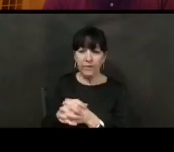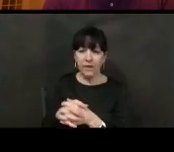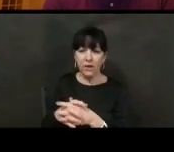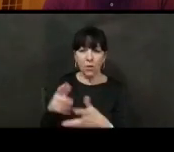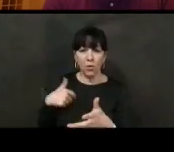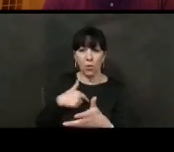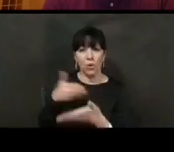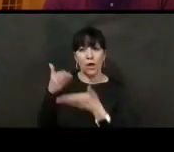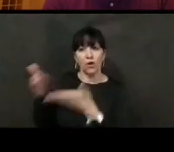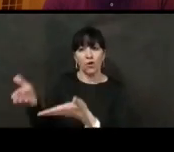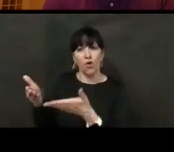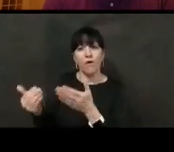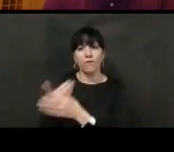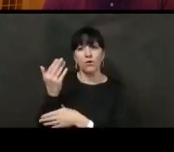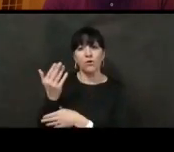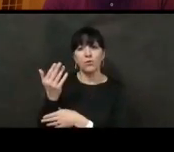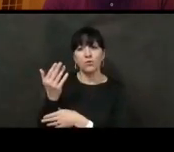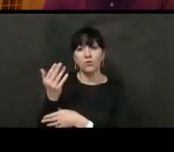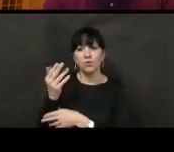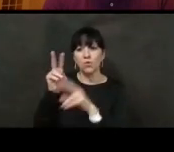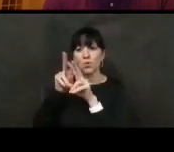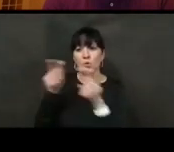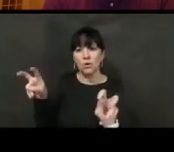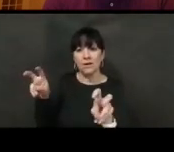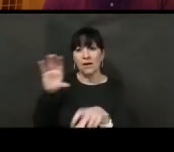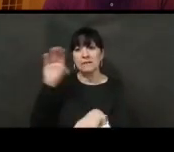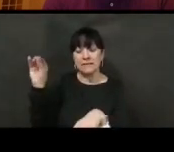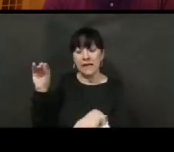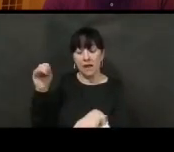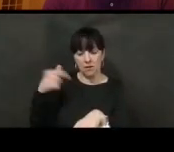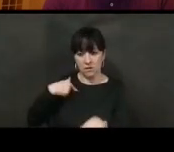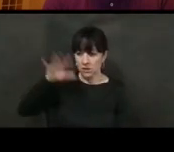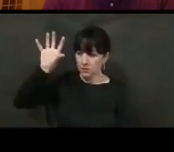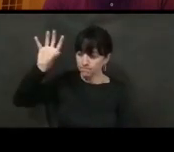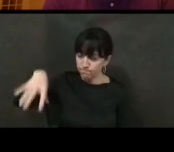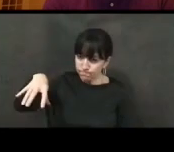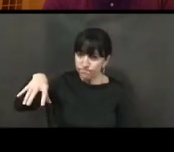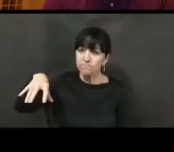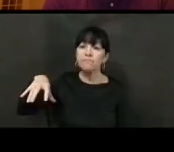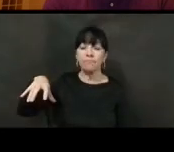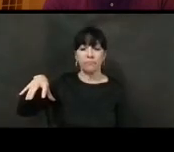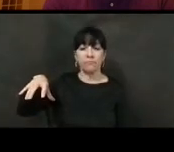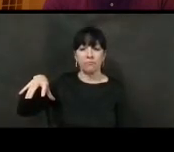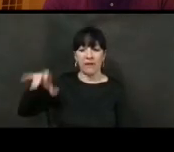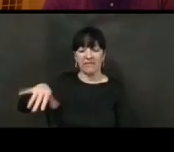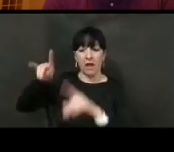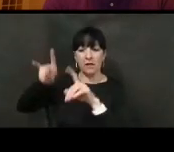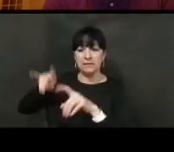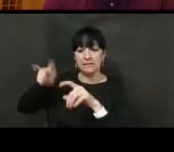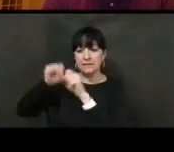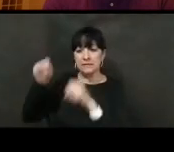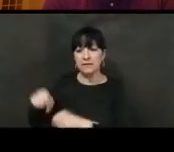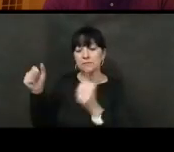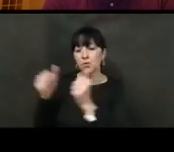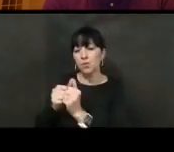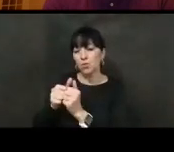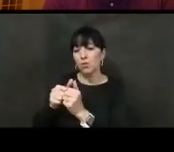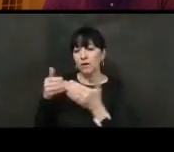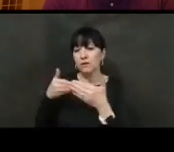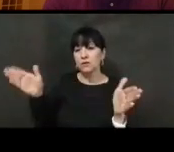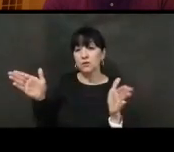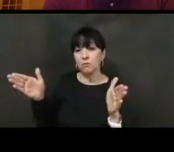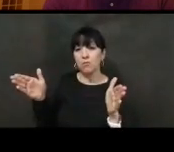in Newcastle County on standing basis with our hospital systems in coordination with DPH, the opportunity for additional testing.